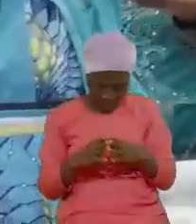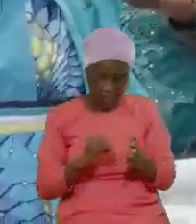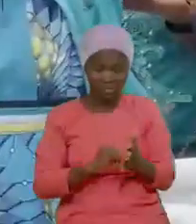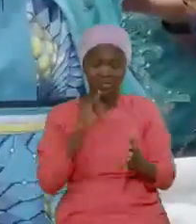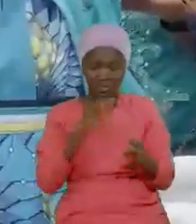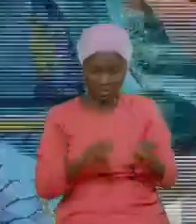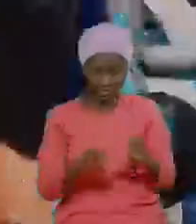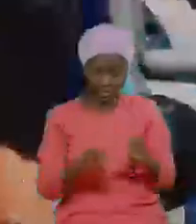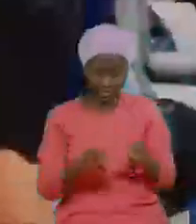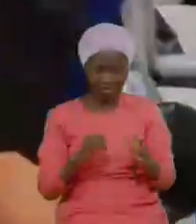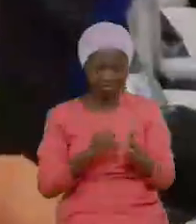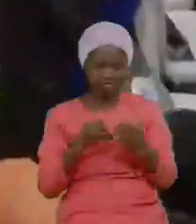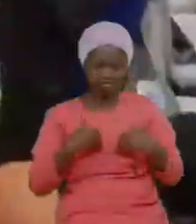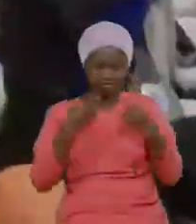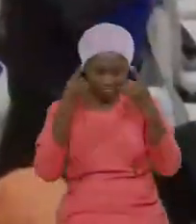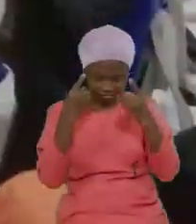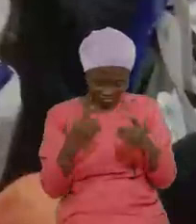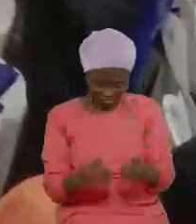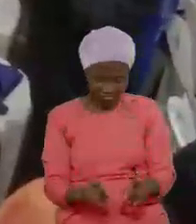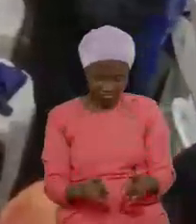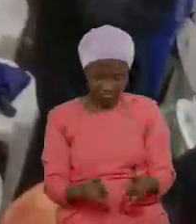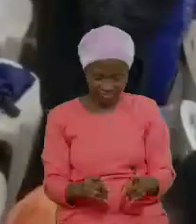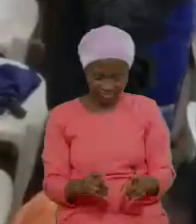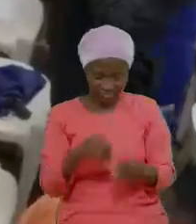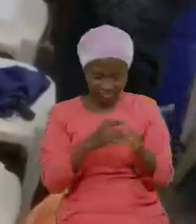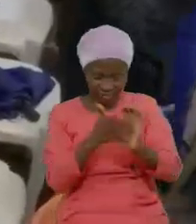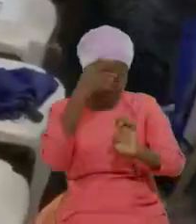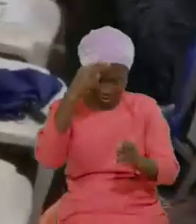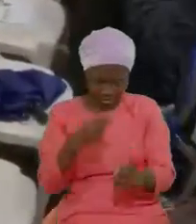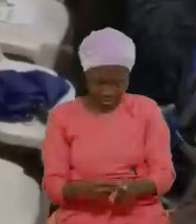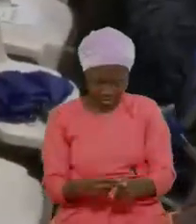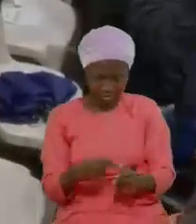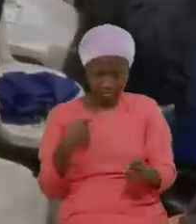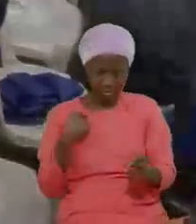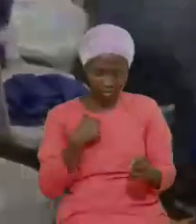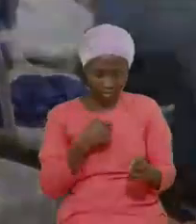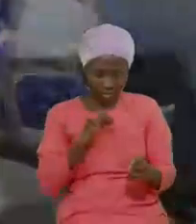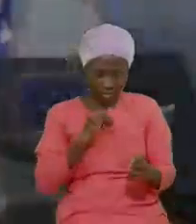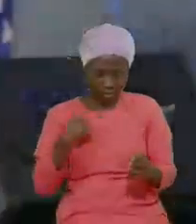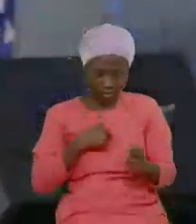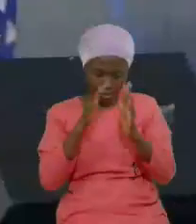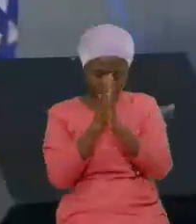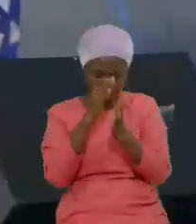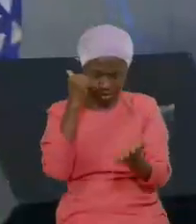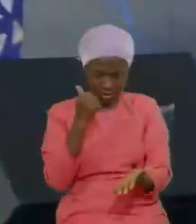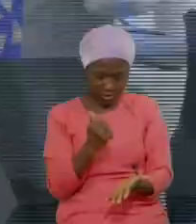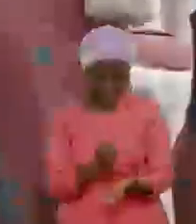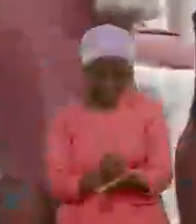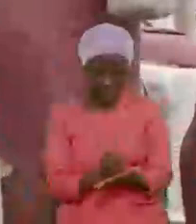is done. In Jesus' name, we pray.